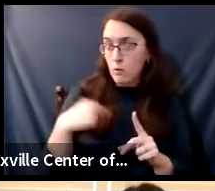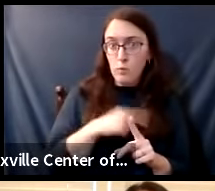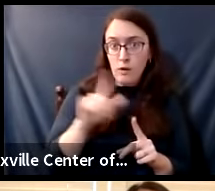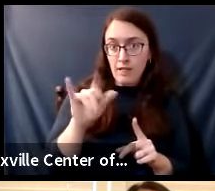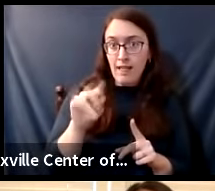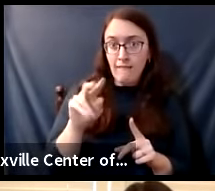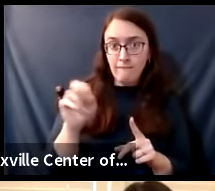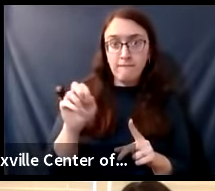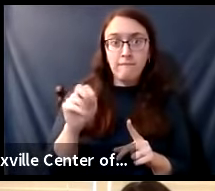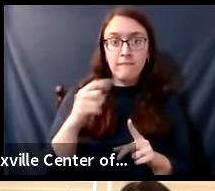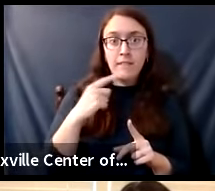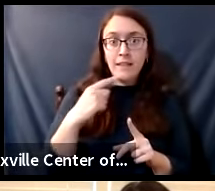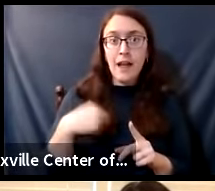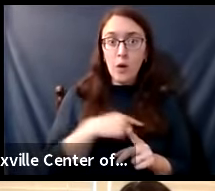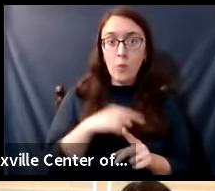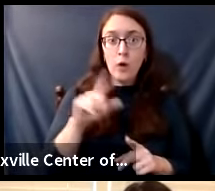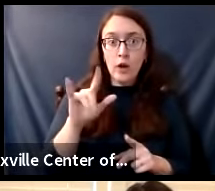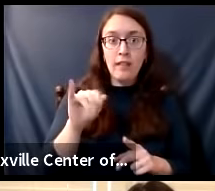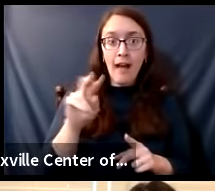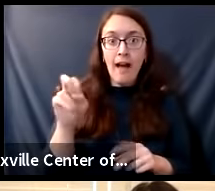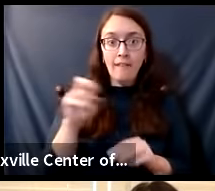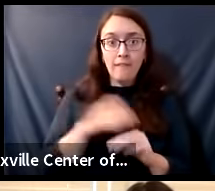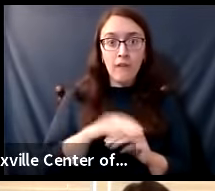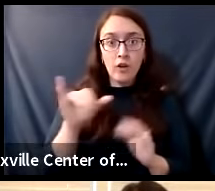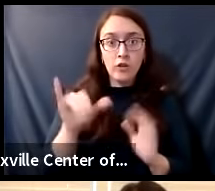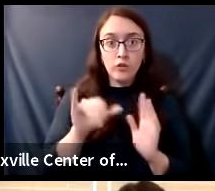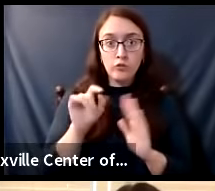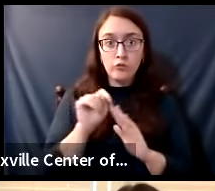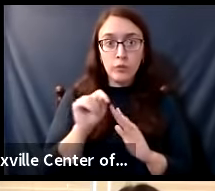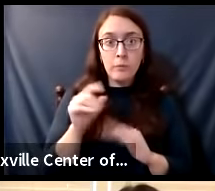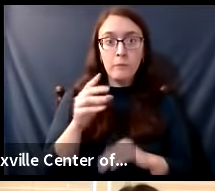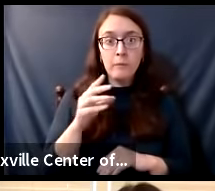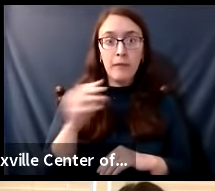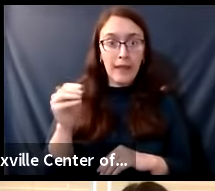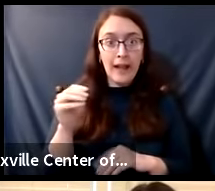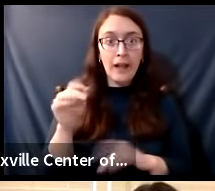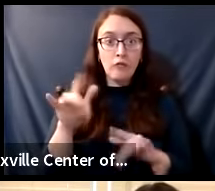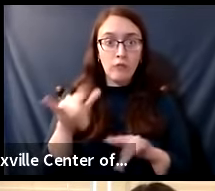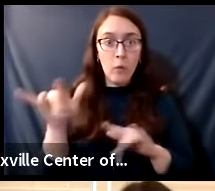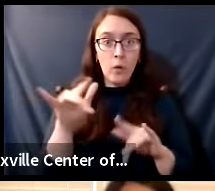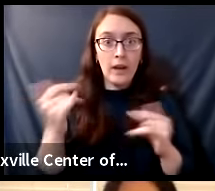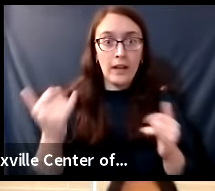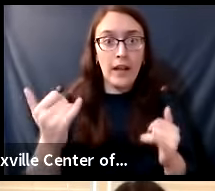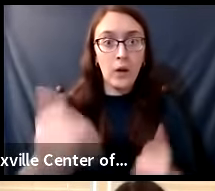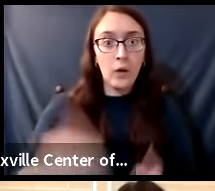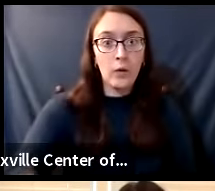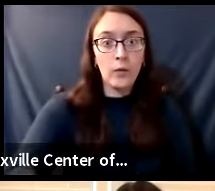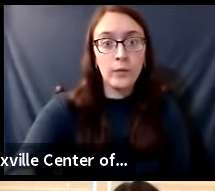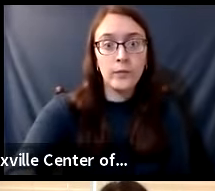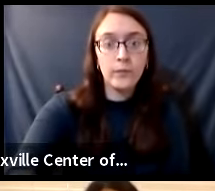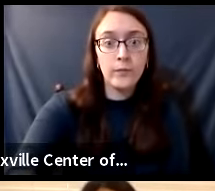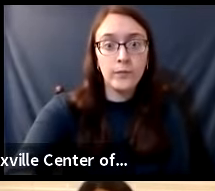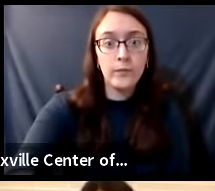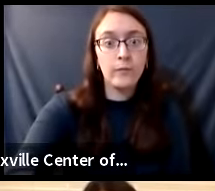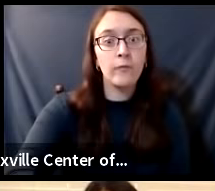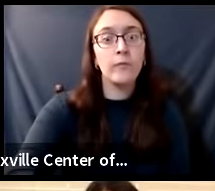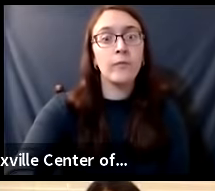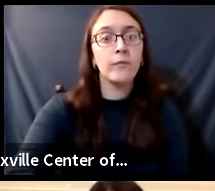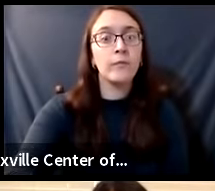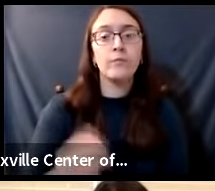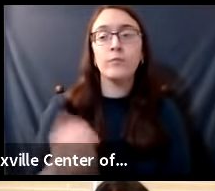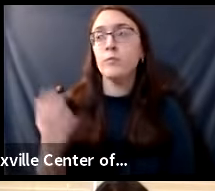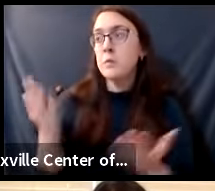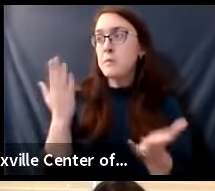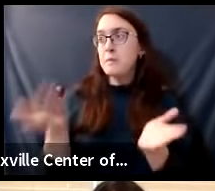on YouTube on my screen, and now we're recording. So you may want to start over. And